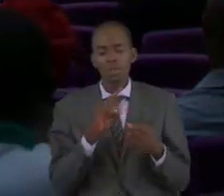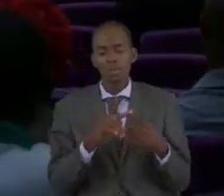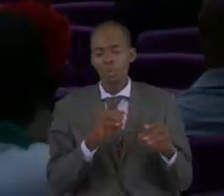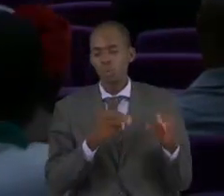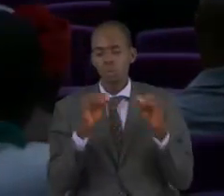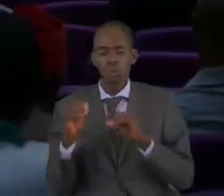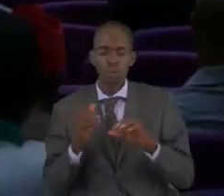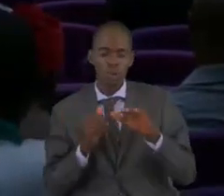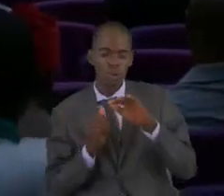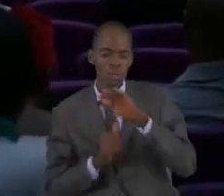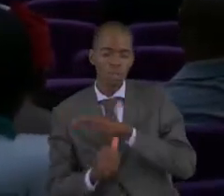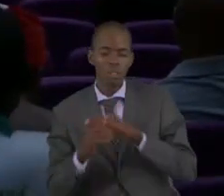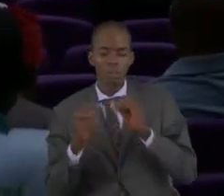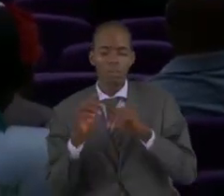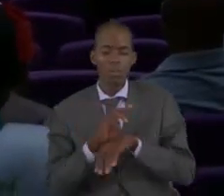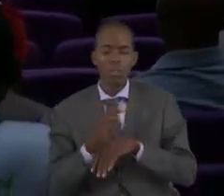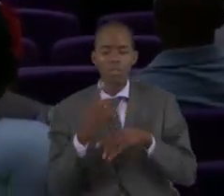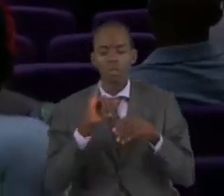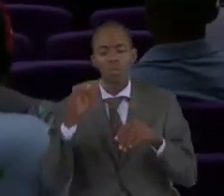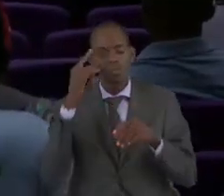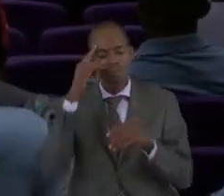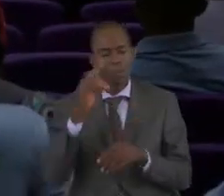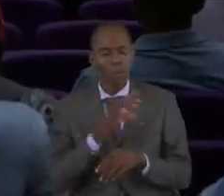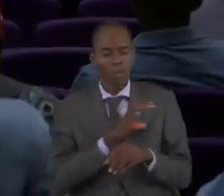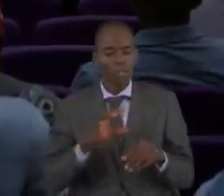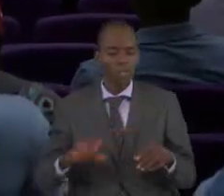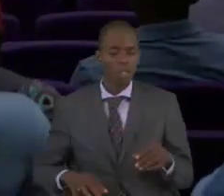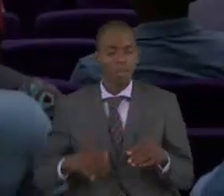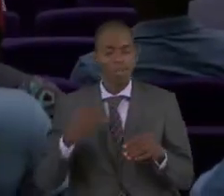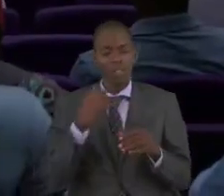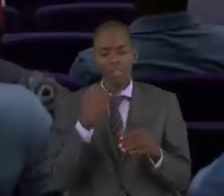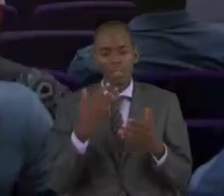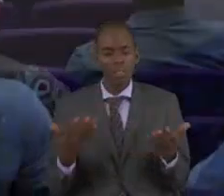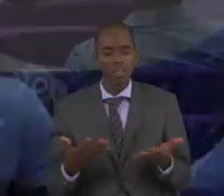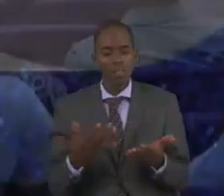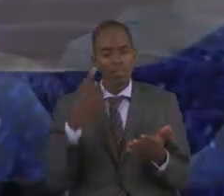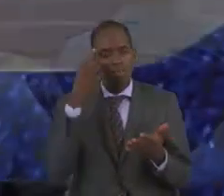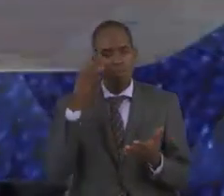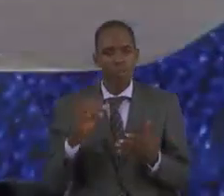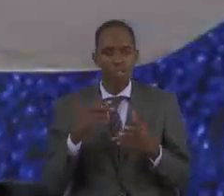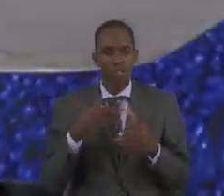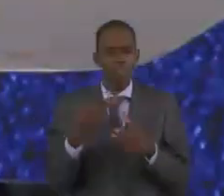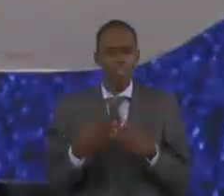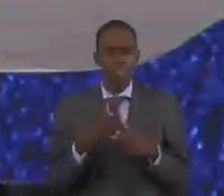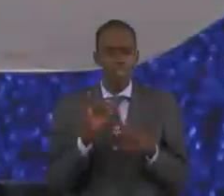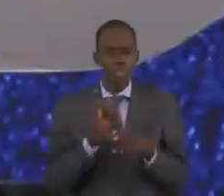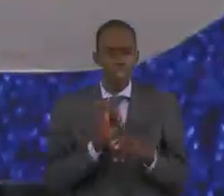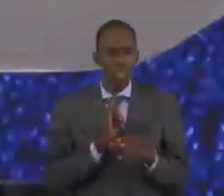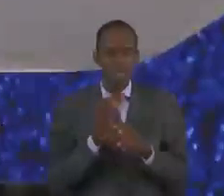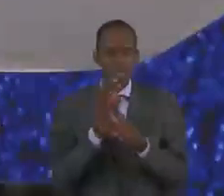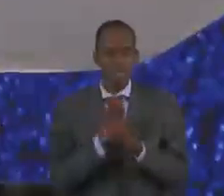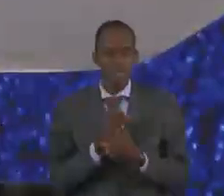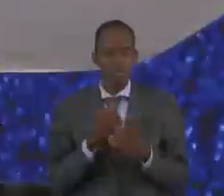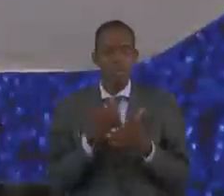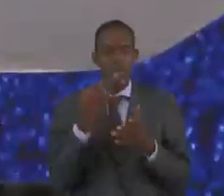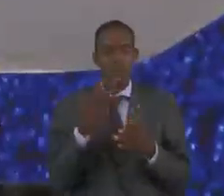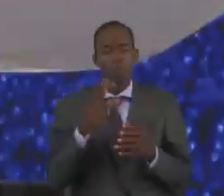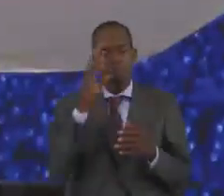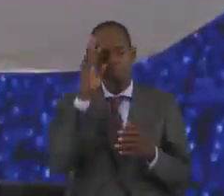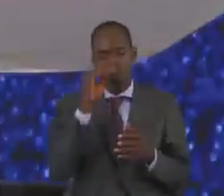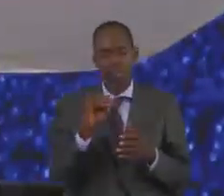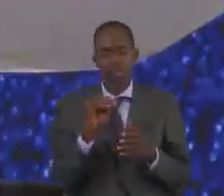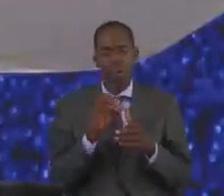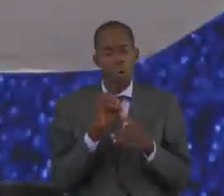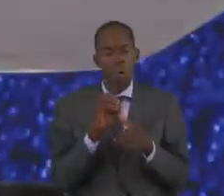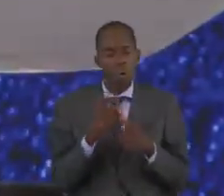coming from Christ? He said, for I neither received it of man, neither was I taught it,